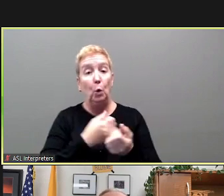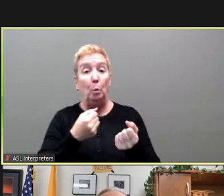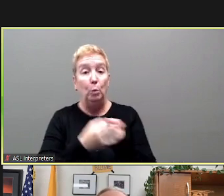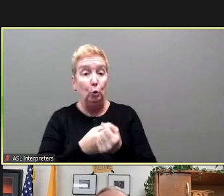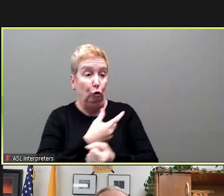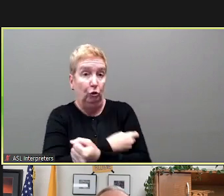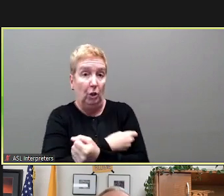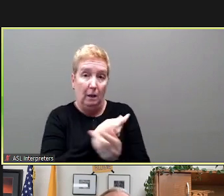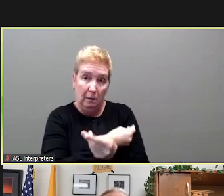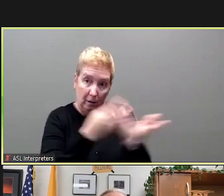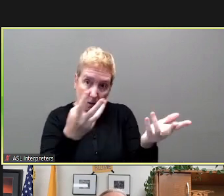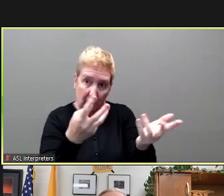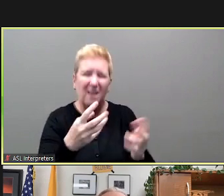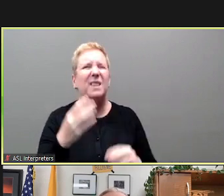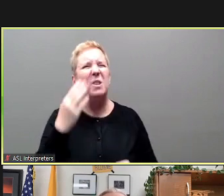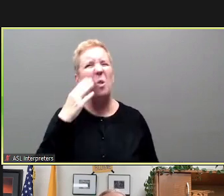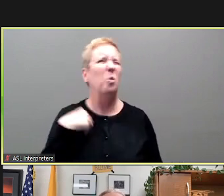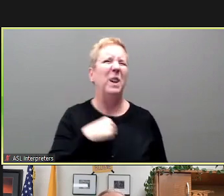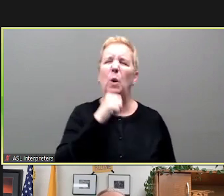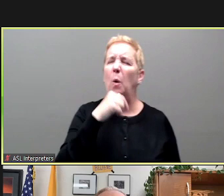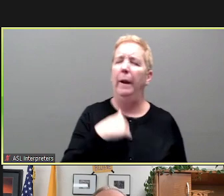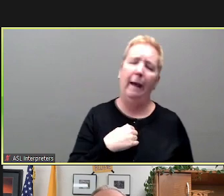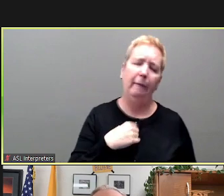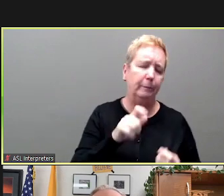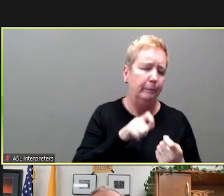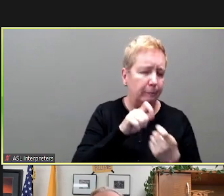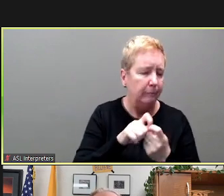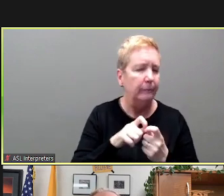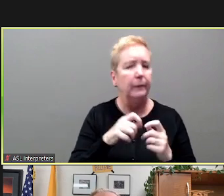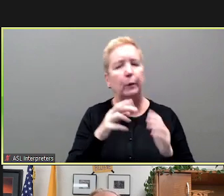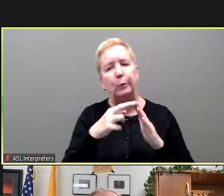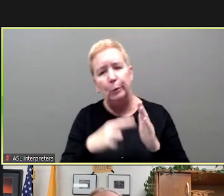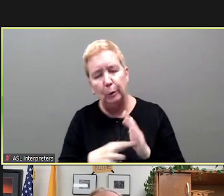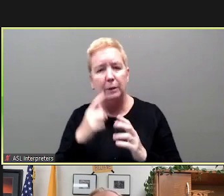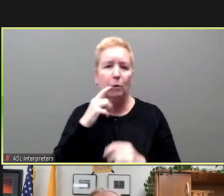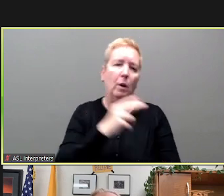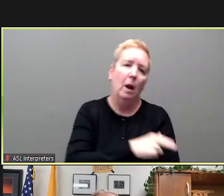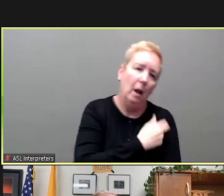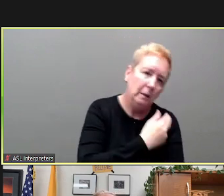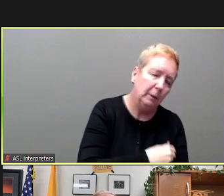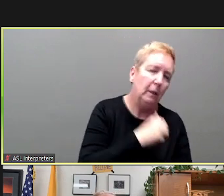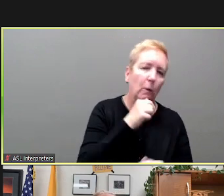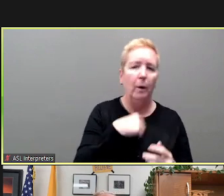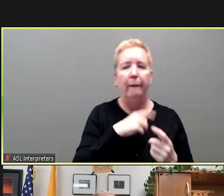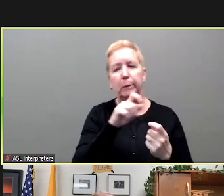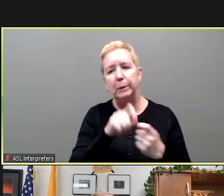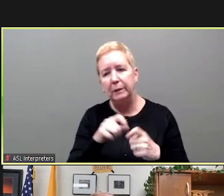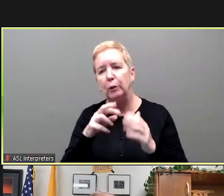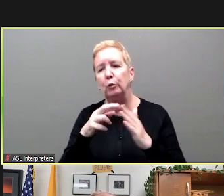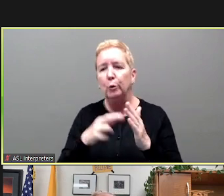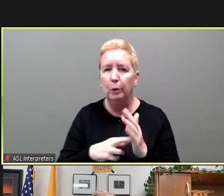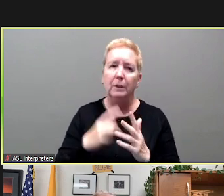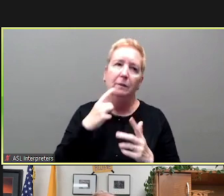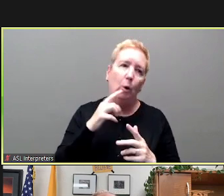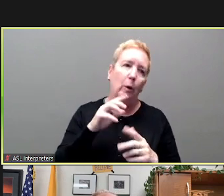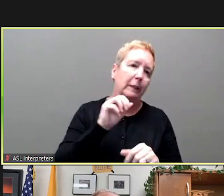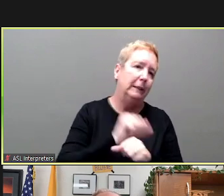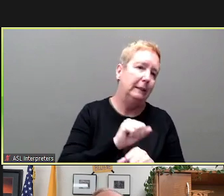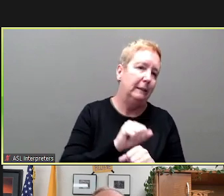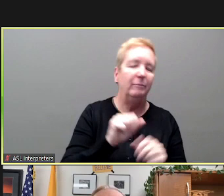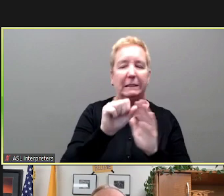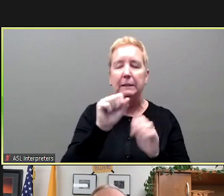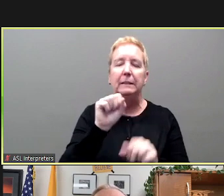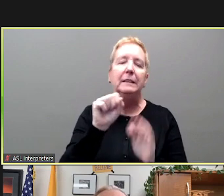specific requirements anymore for hospitals or public, like state employees and people like that, we